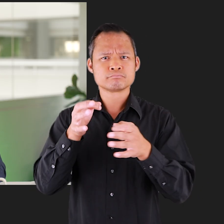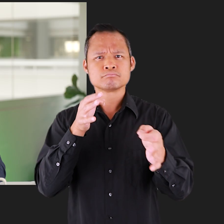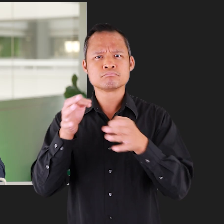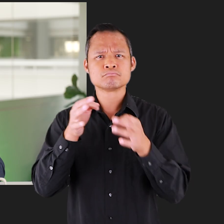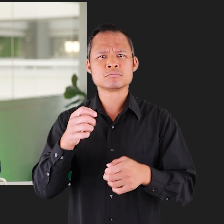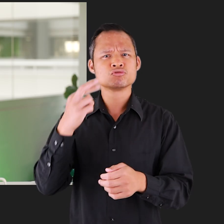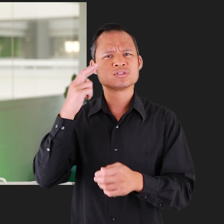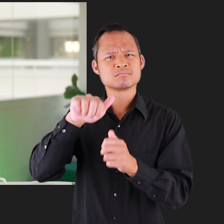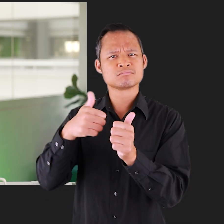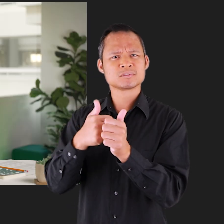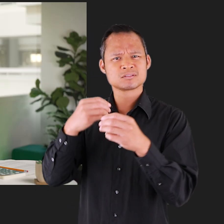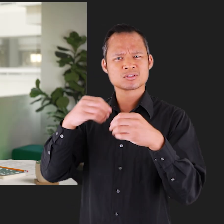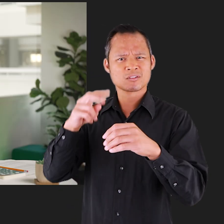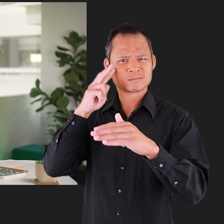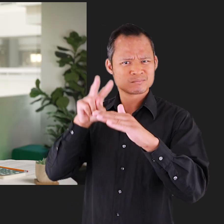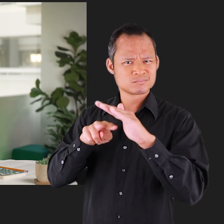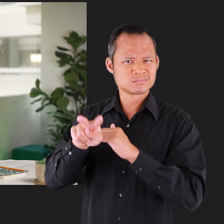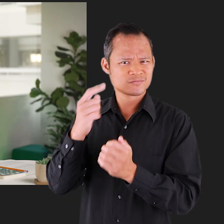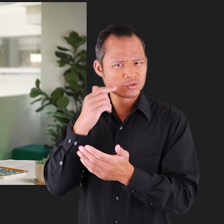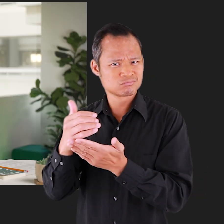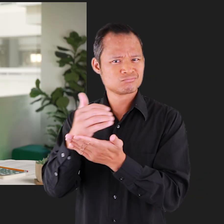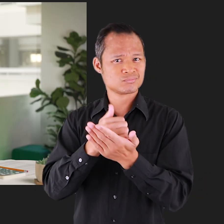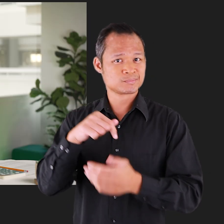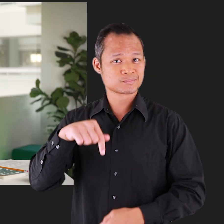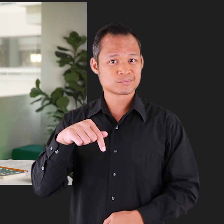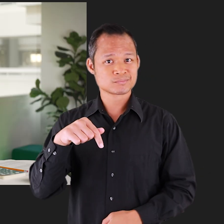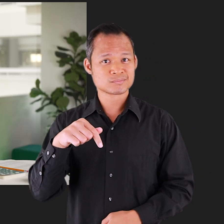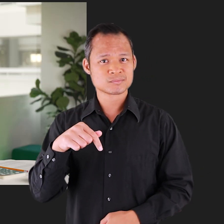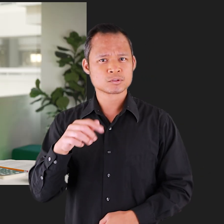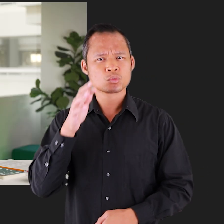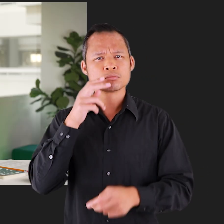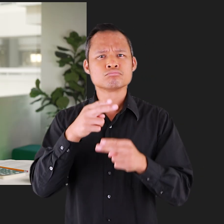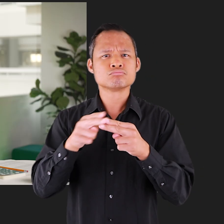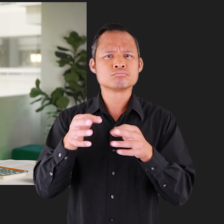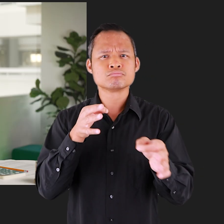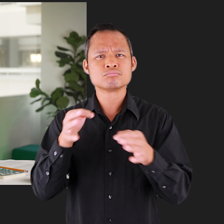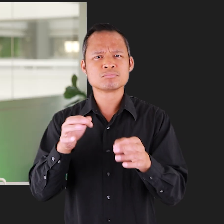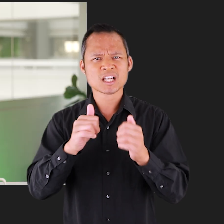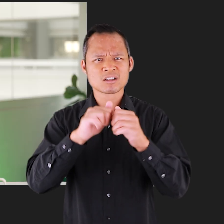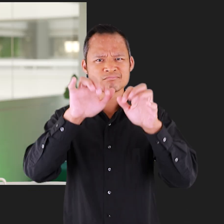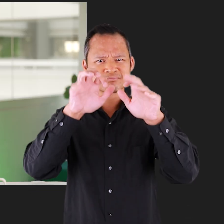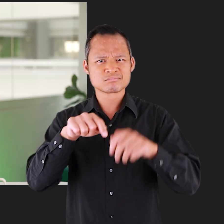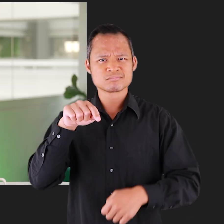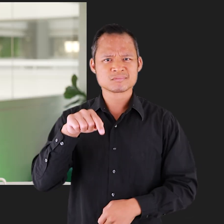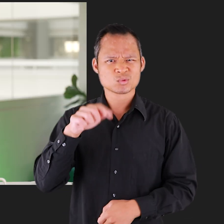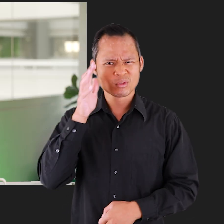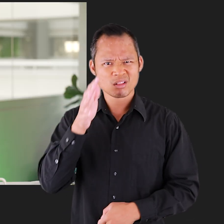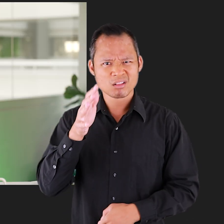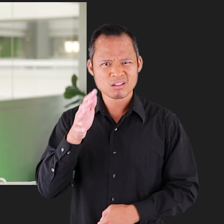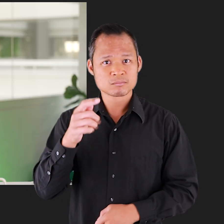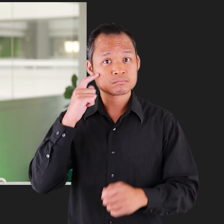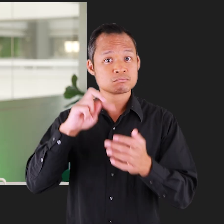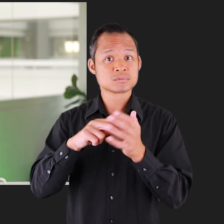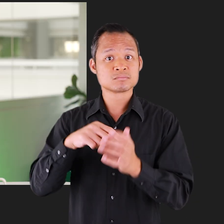sales projections in the cash flow. I will also briefly share how to fill the side hustle cash flow template. The purpose of a cash flow is